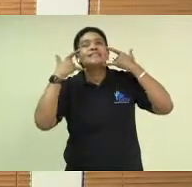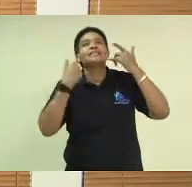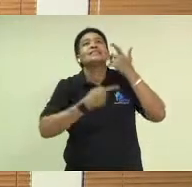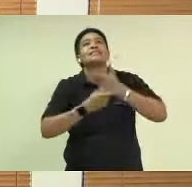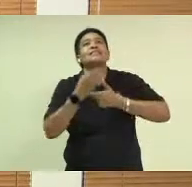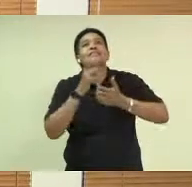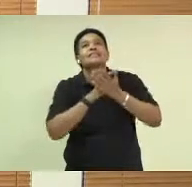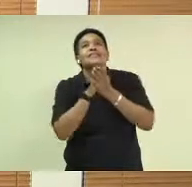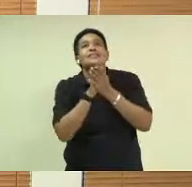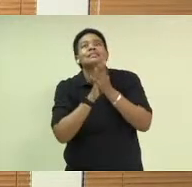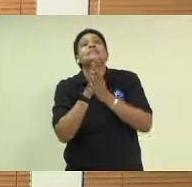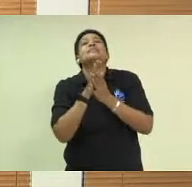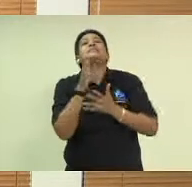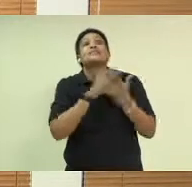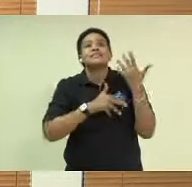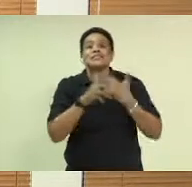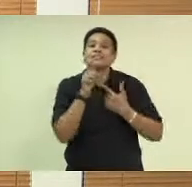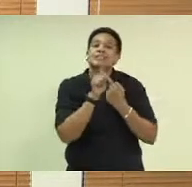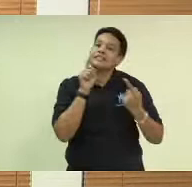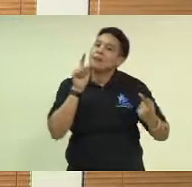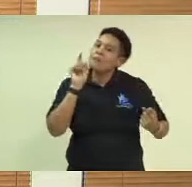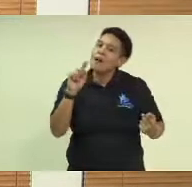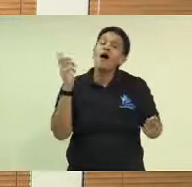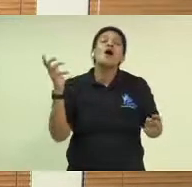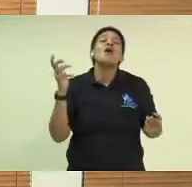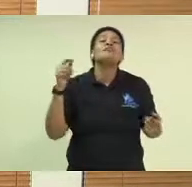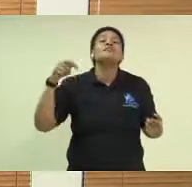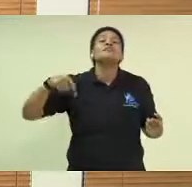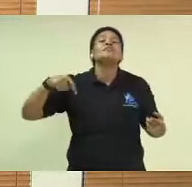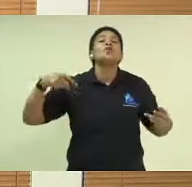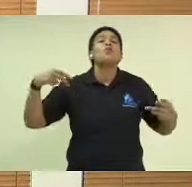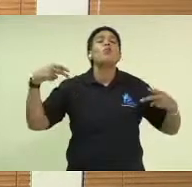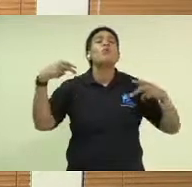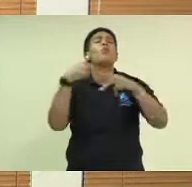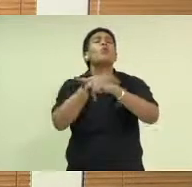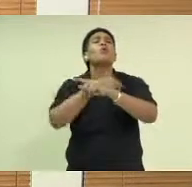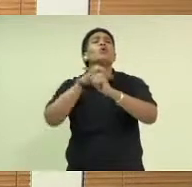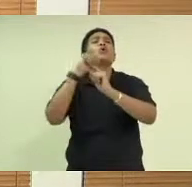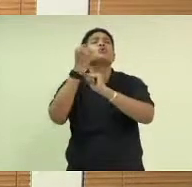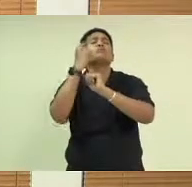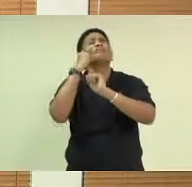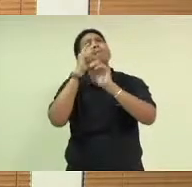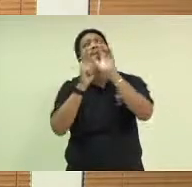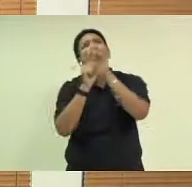distancing. This is a worst case scenario